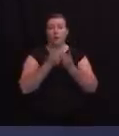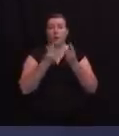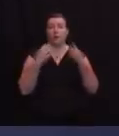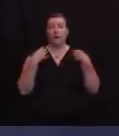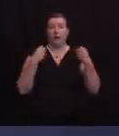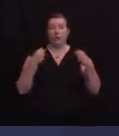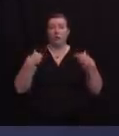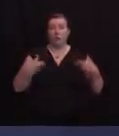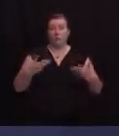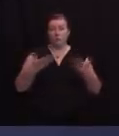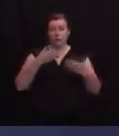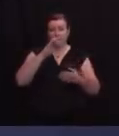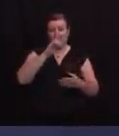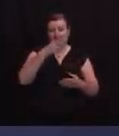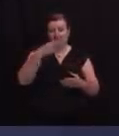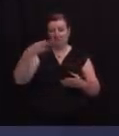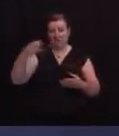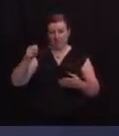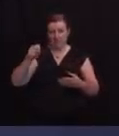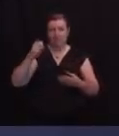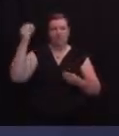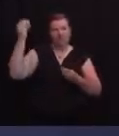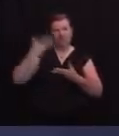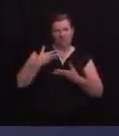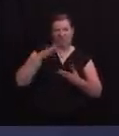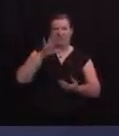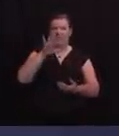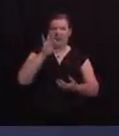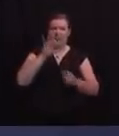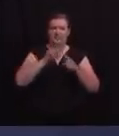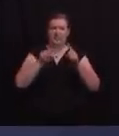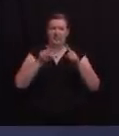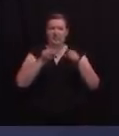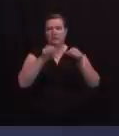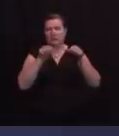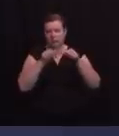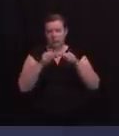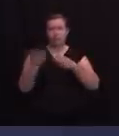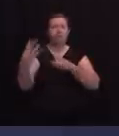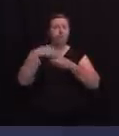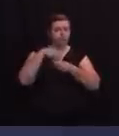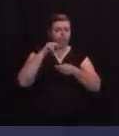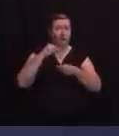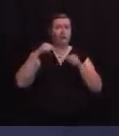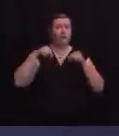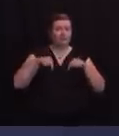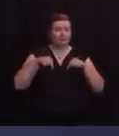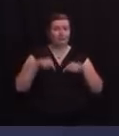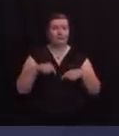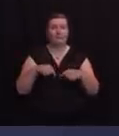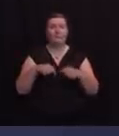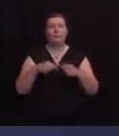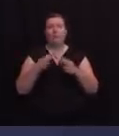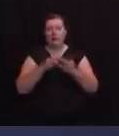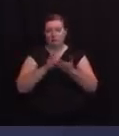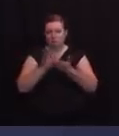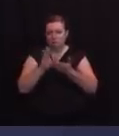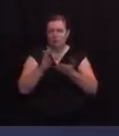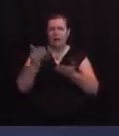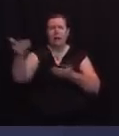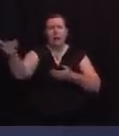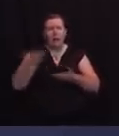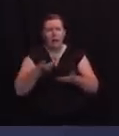have awarded 59 jurisdictions, including New Jersey, funds to hire epidemiologists and other